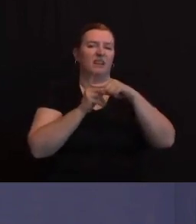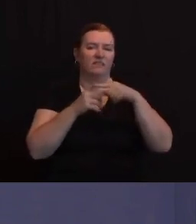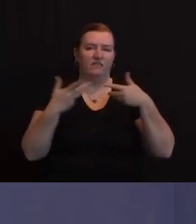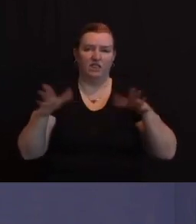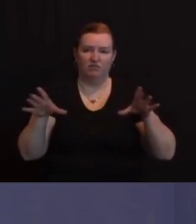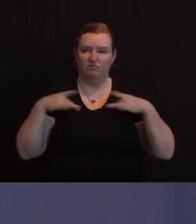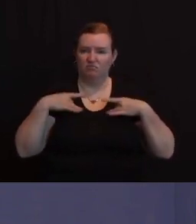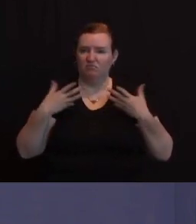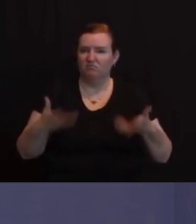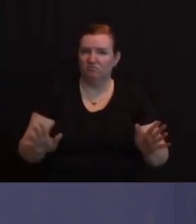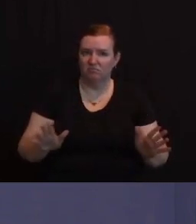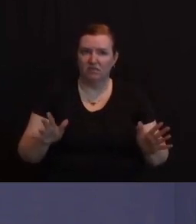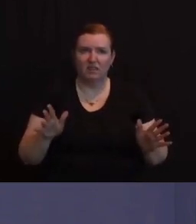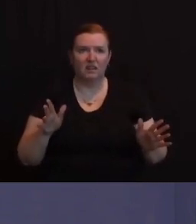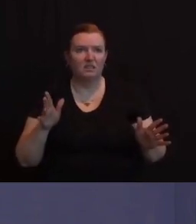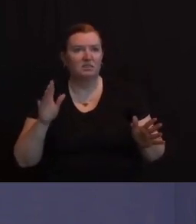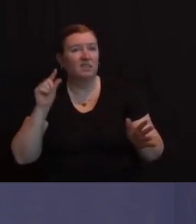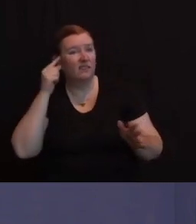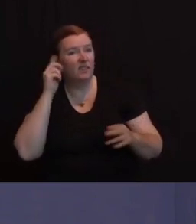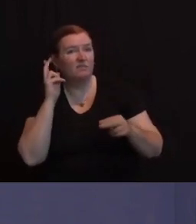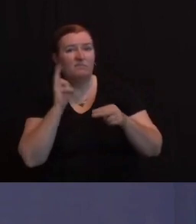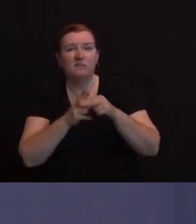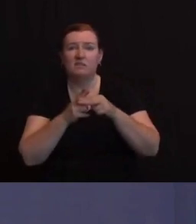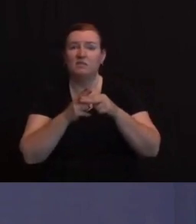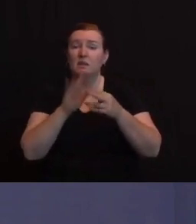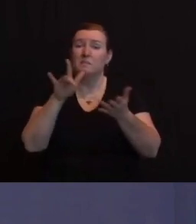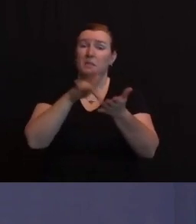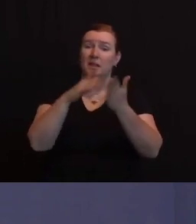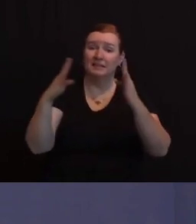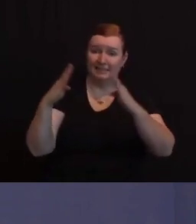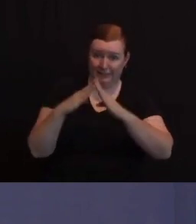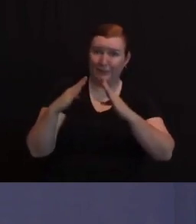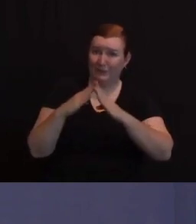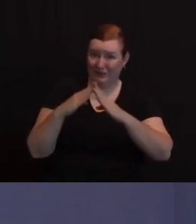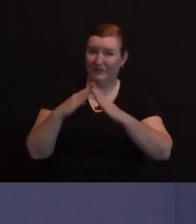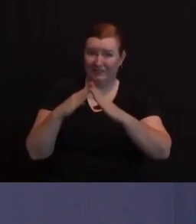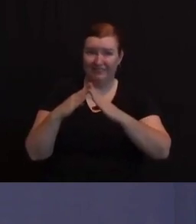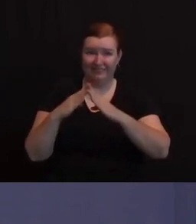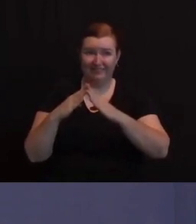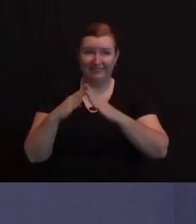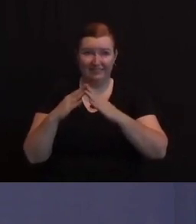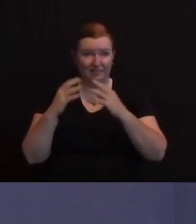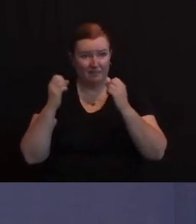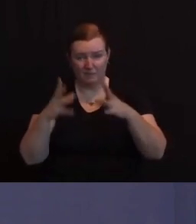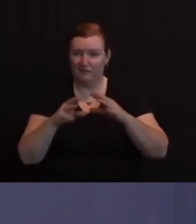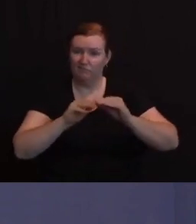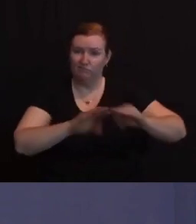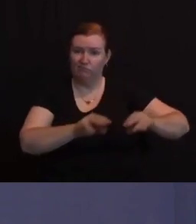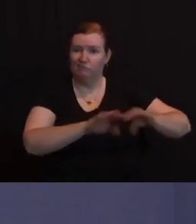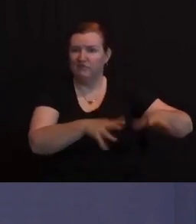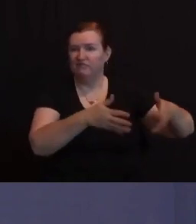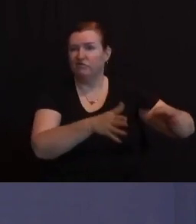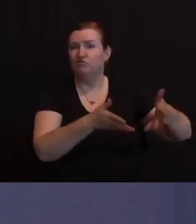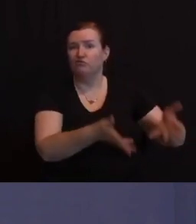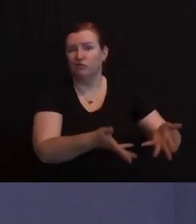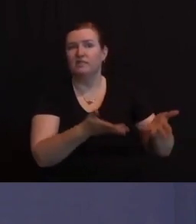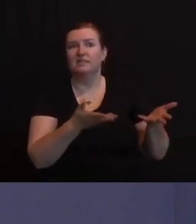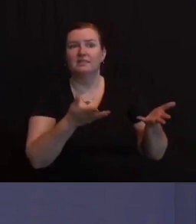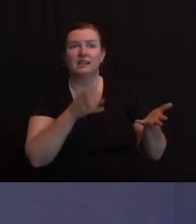the Governor shared, in Middletown, 55 cases of COVID-19 among 14 to 19-year-old residents took